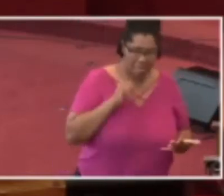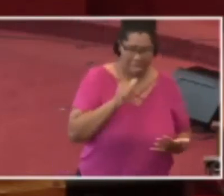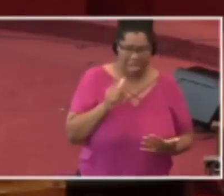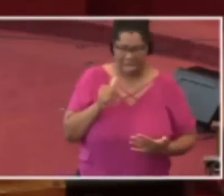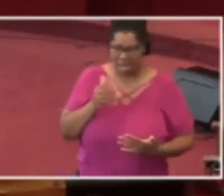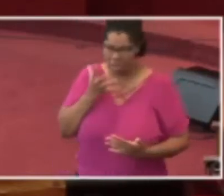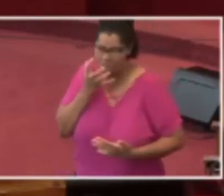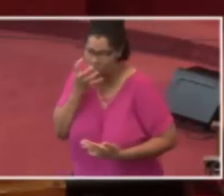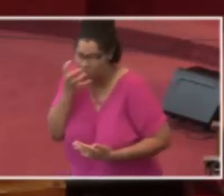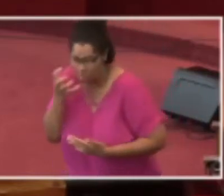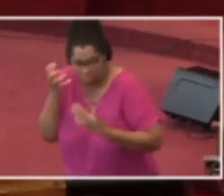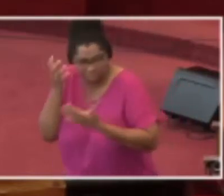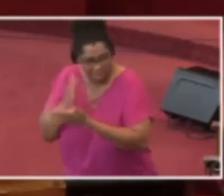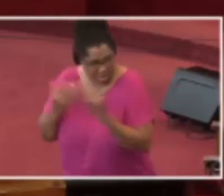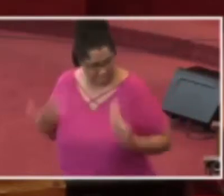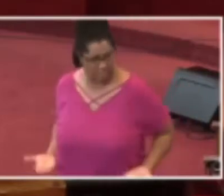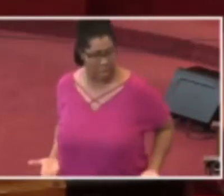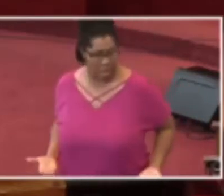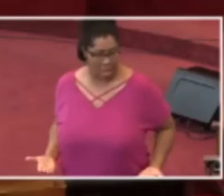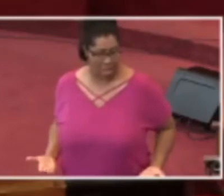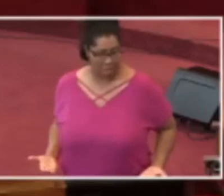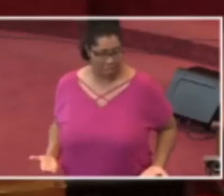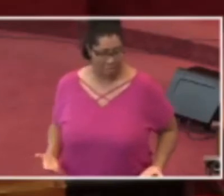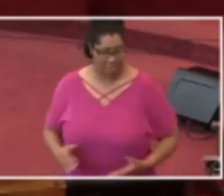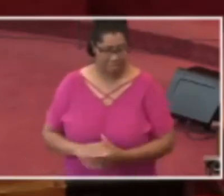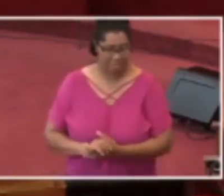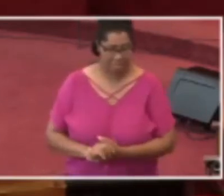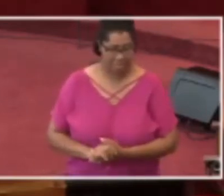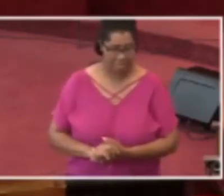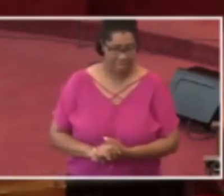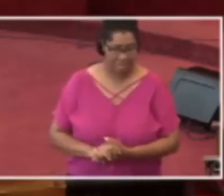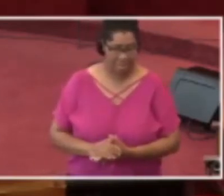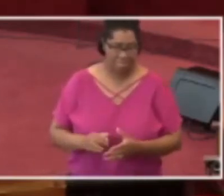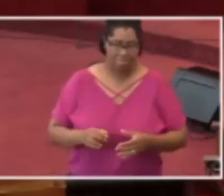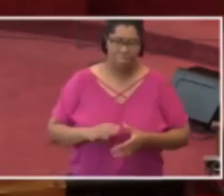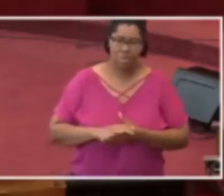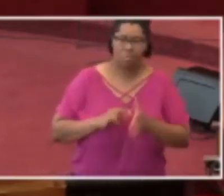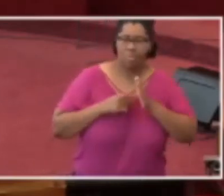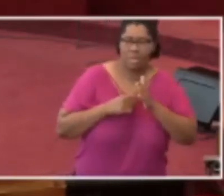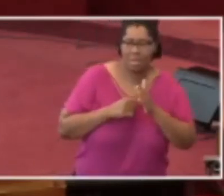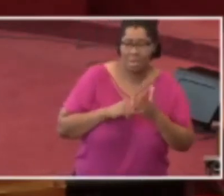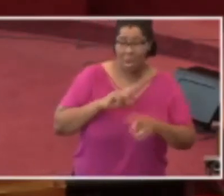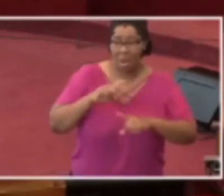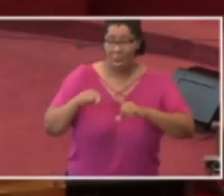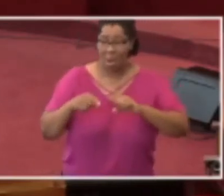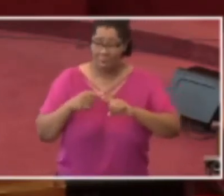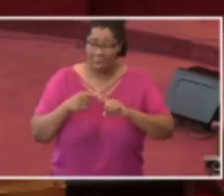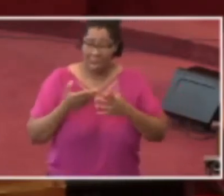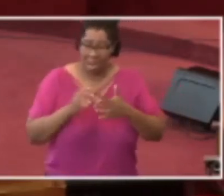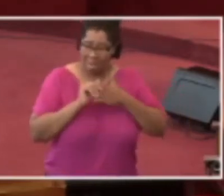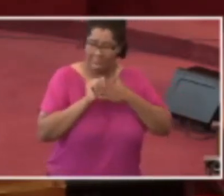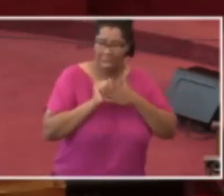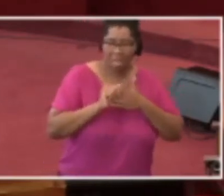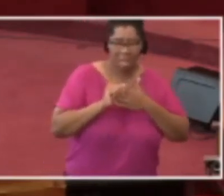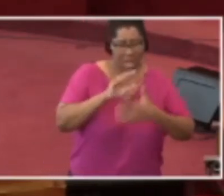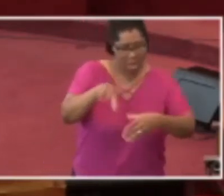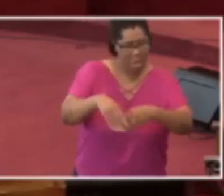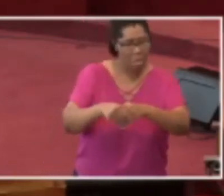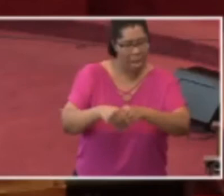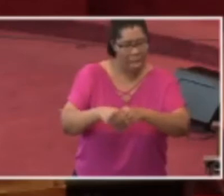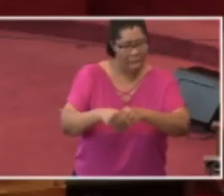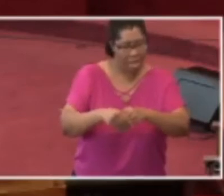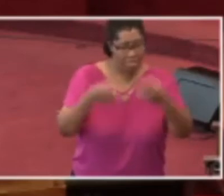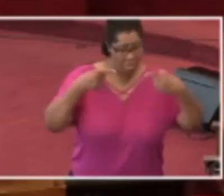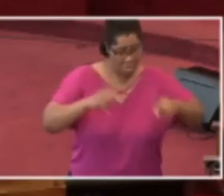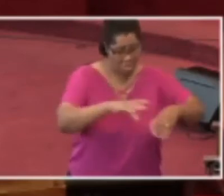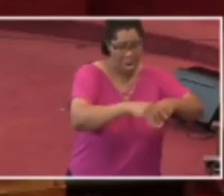Hyde. For an example, it is how some people treat me when I officiate a wedding. At the ceremony, I am high and lifted up,